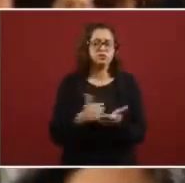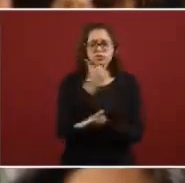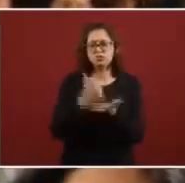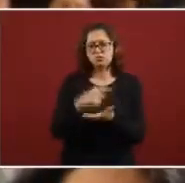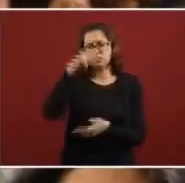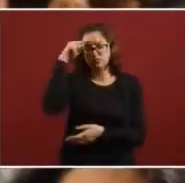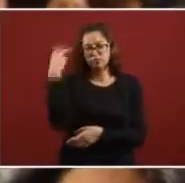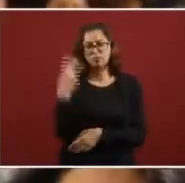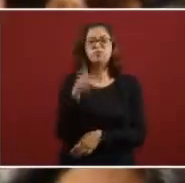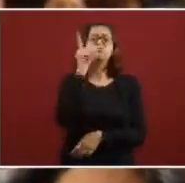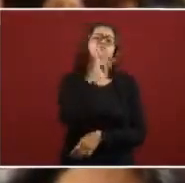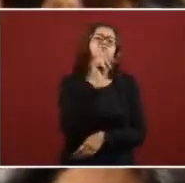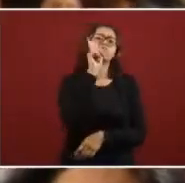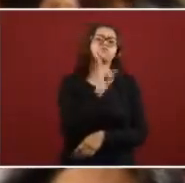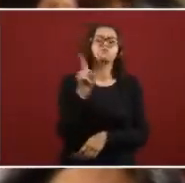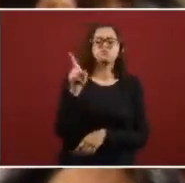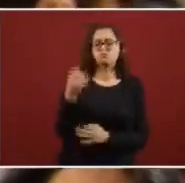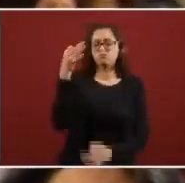what the